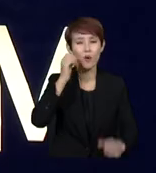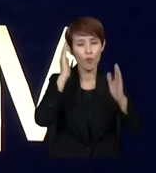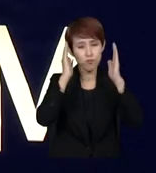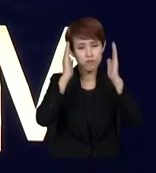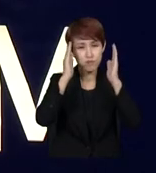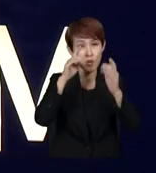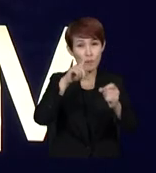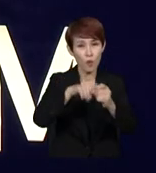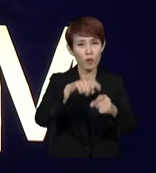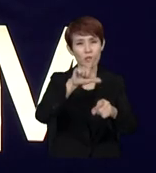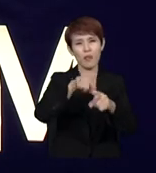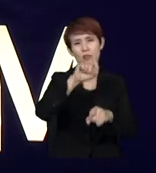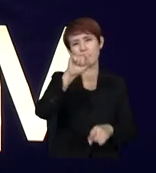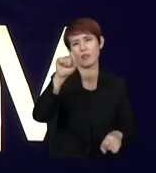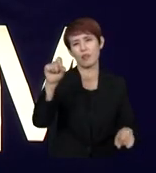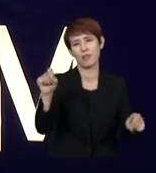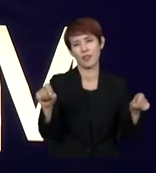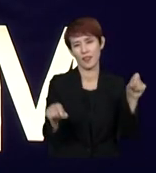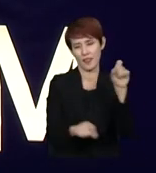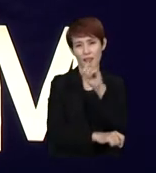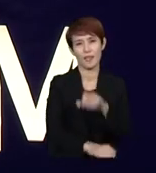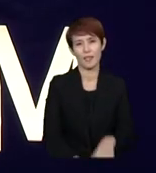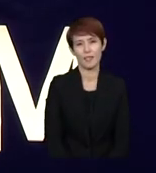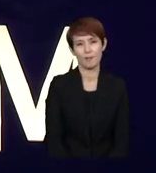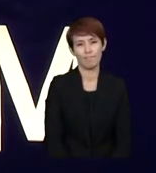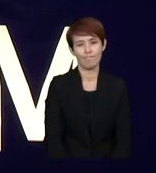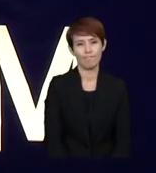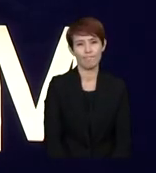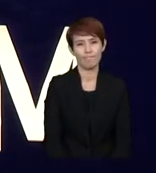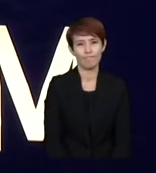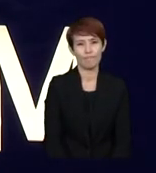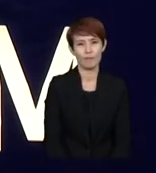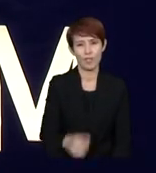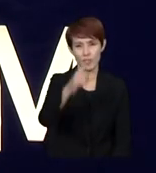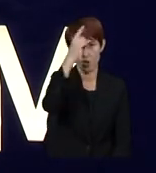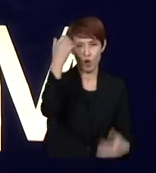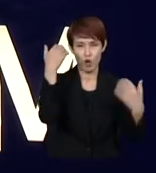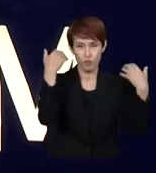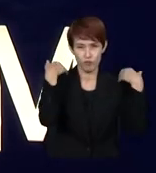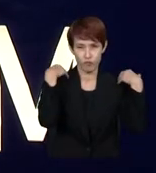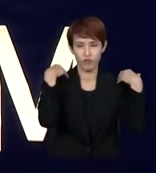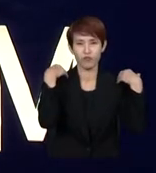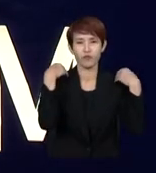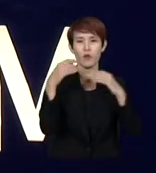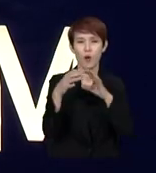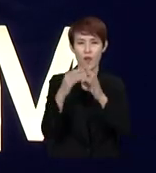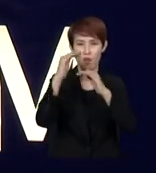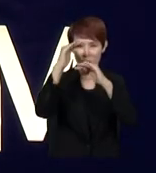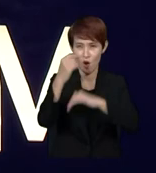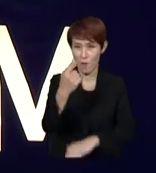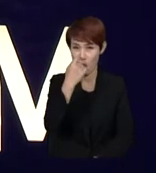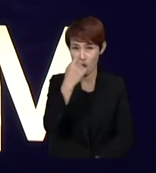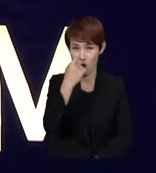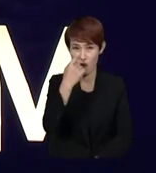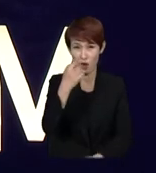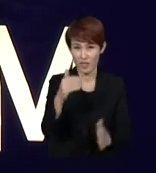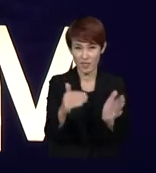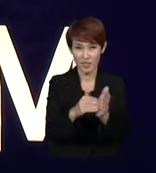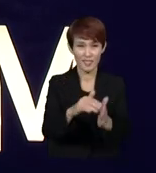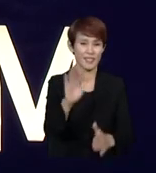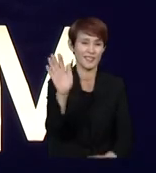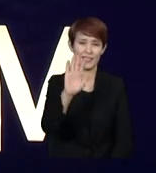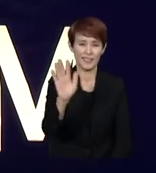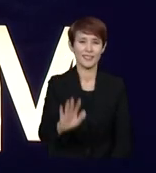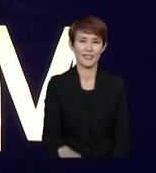kind of learn how many branches of government there are. That's not civic education, that's democratic education. If you go back to John Dewey, you realize people have